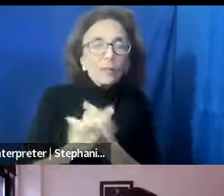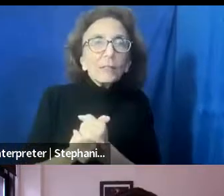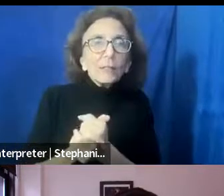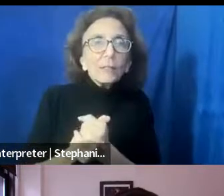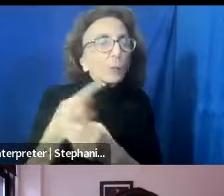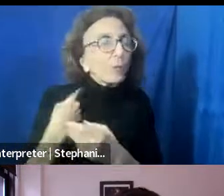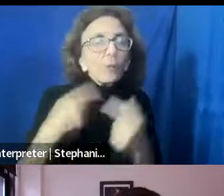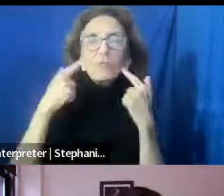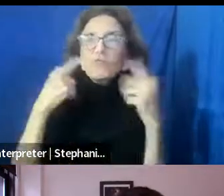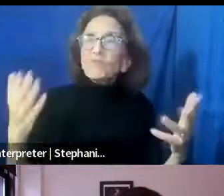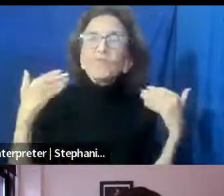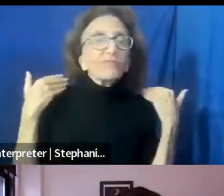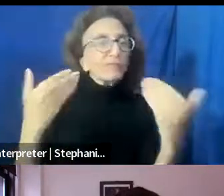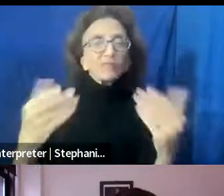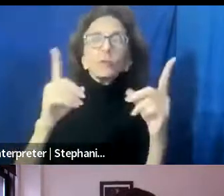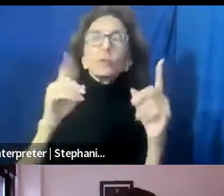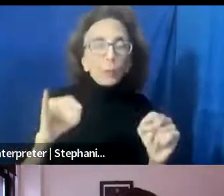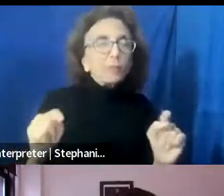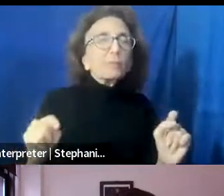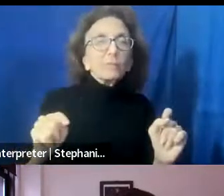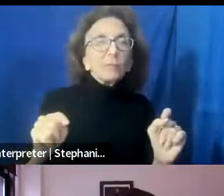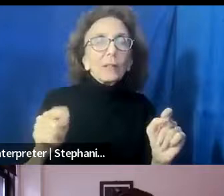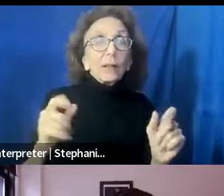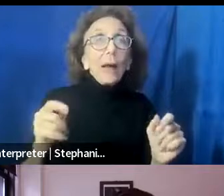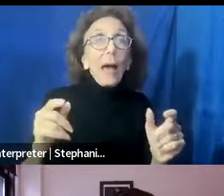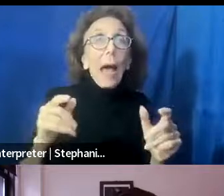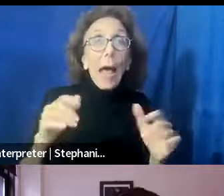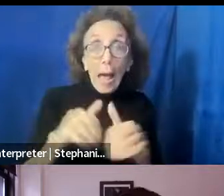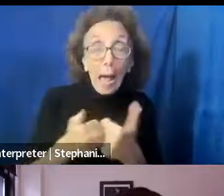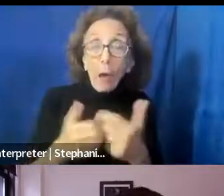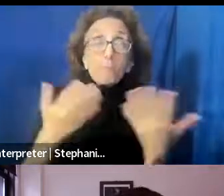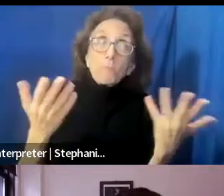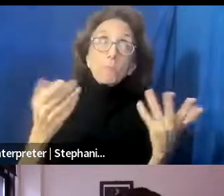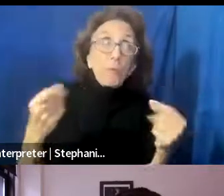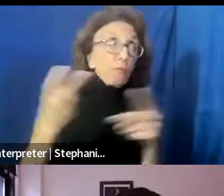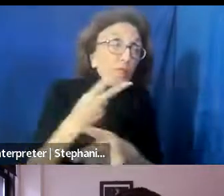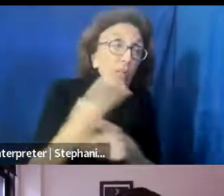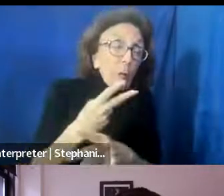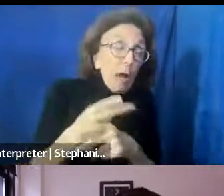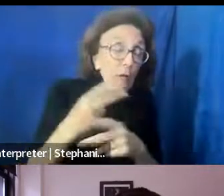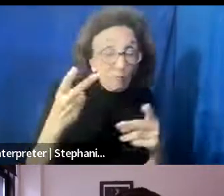it, and we're going to figure it out. And so that's